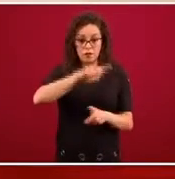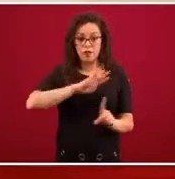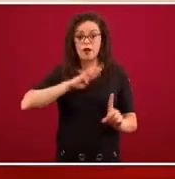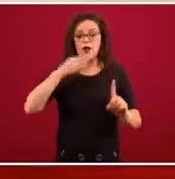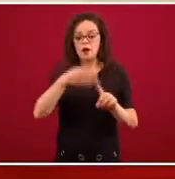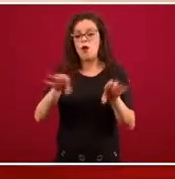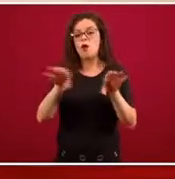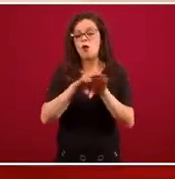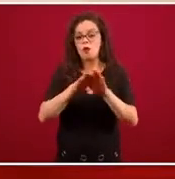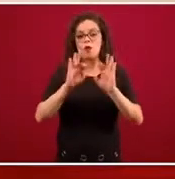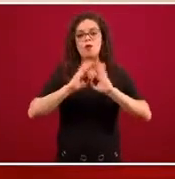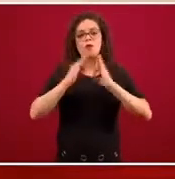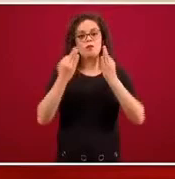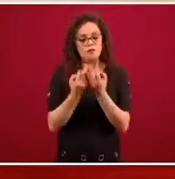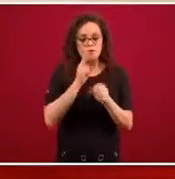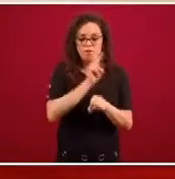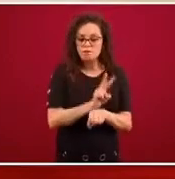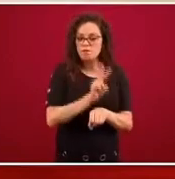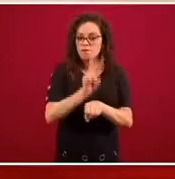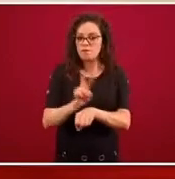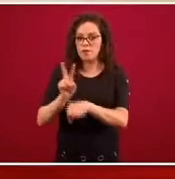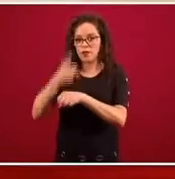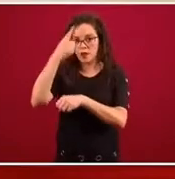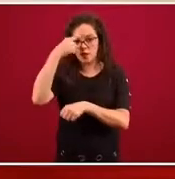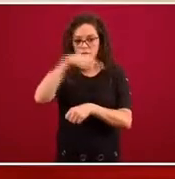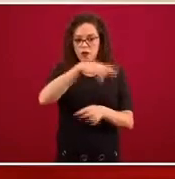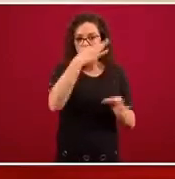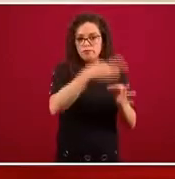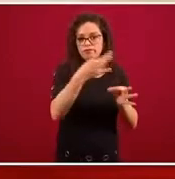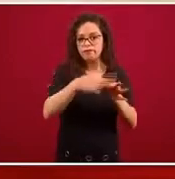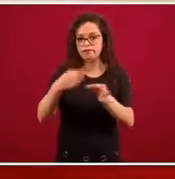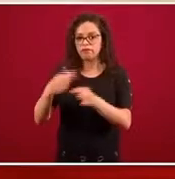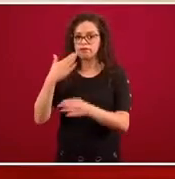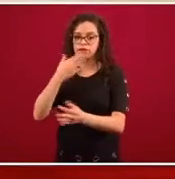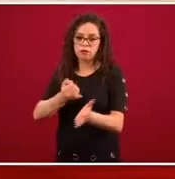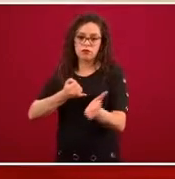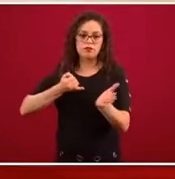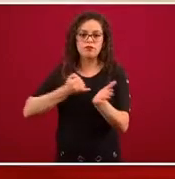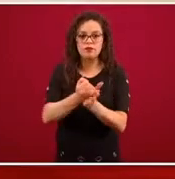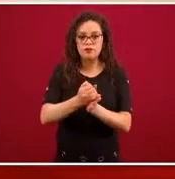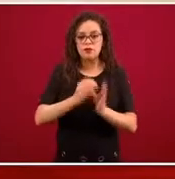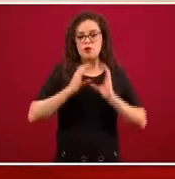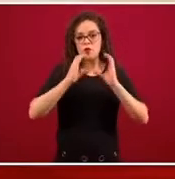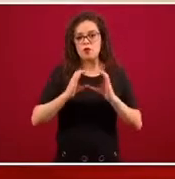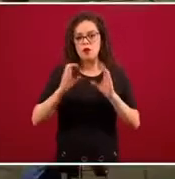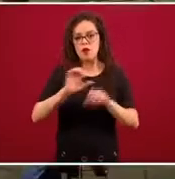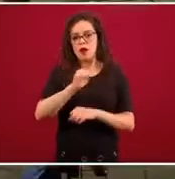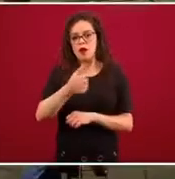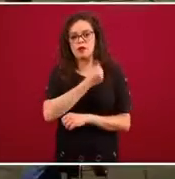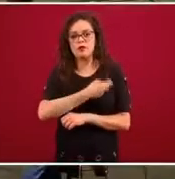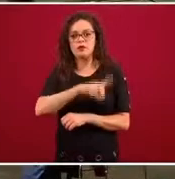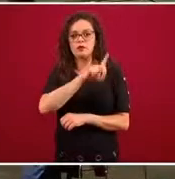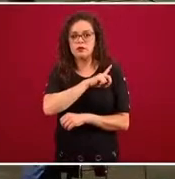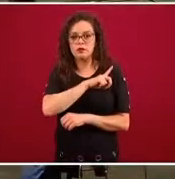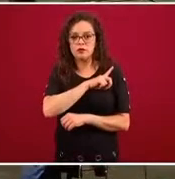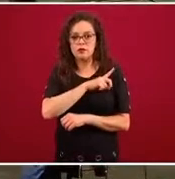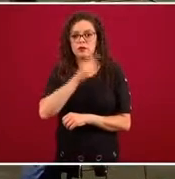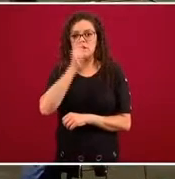measures, and it will be the responsibility of the state authorities to implement these measures and